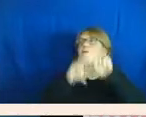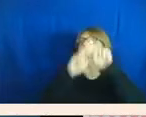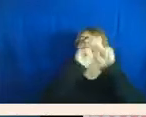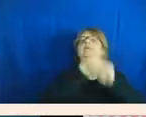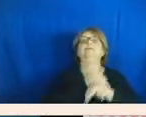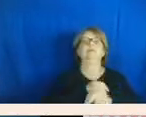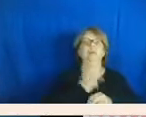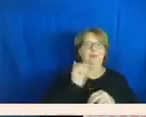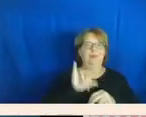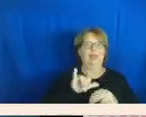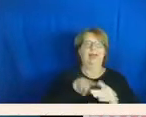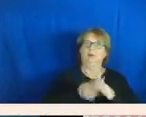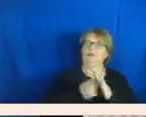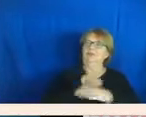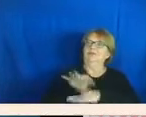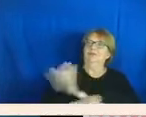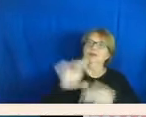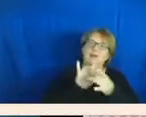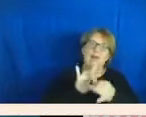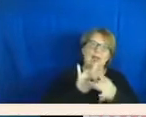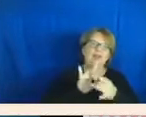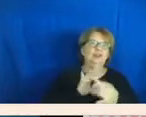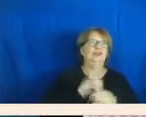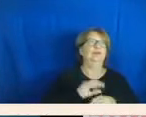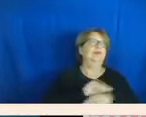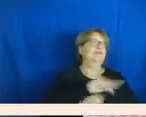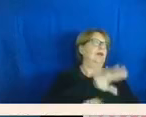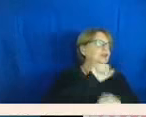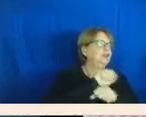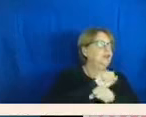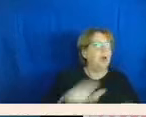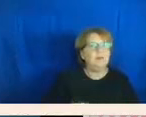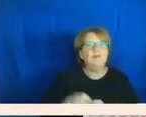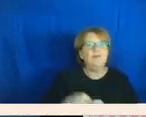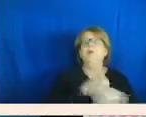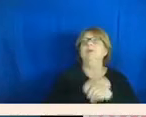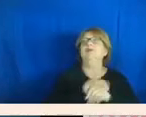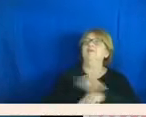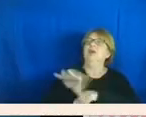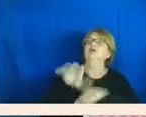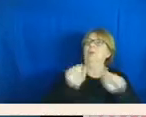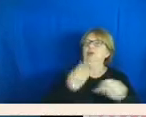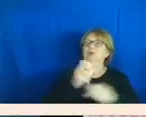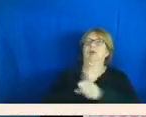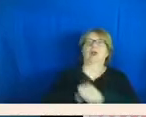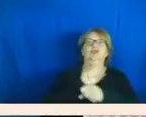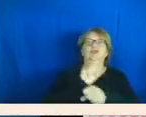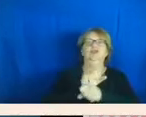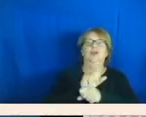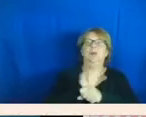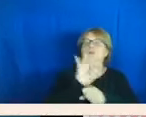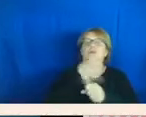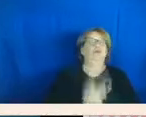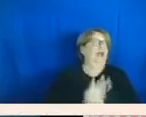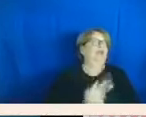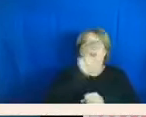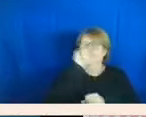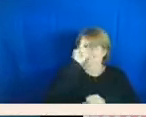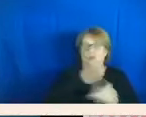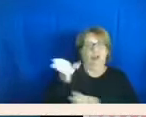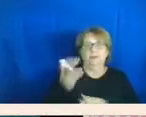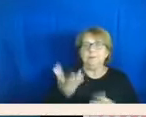your relationships. Then it affects your job performance. It affects your ability to get a job. If you're all stressed out, you're not thinking straight. And this can